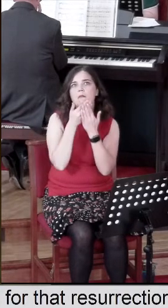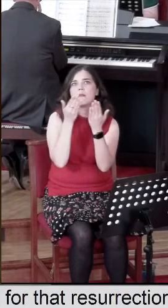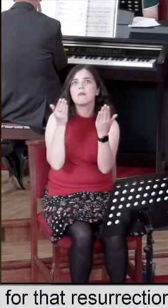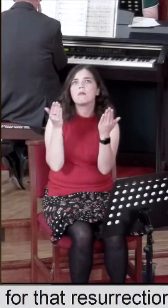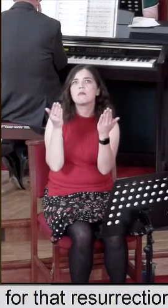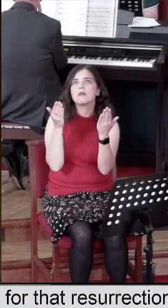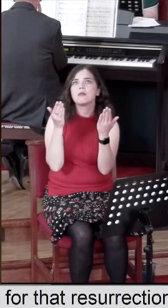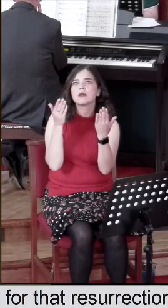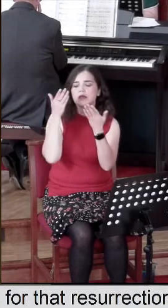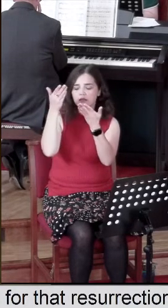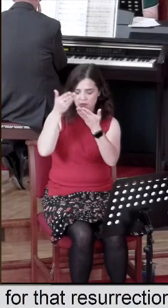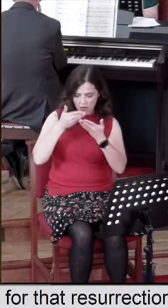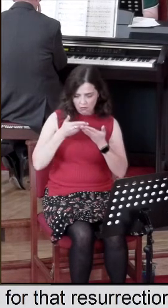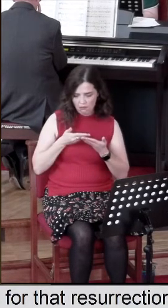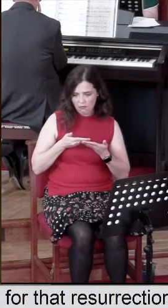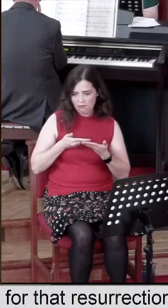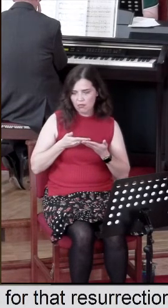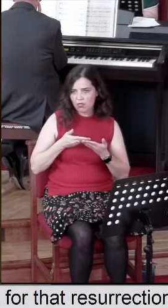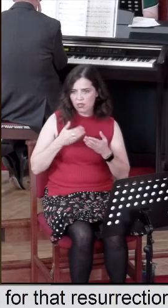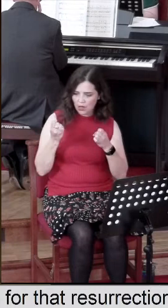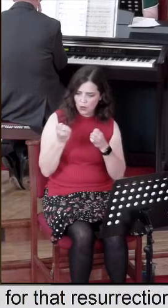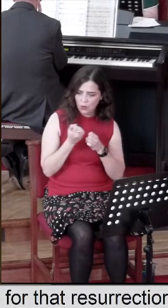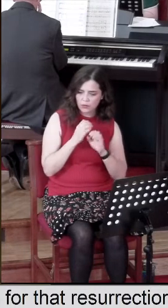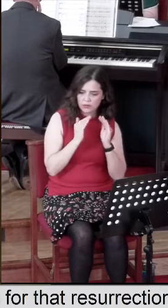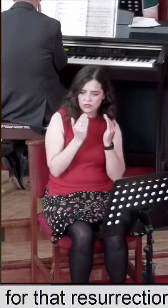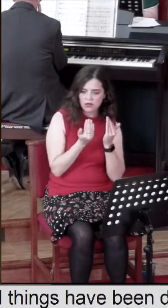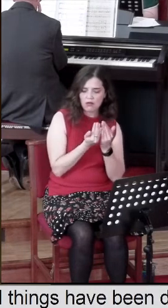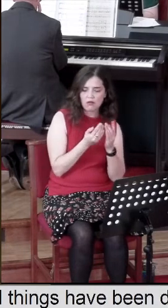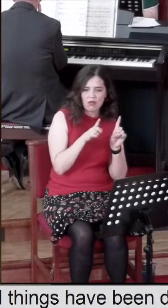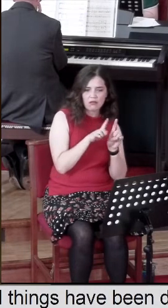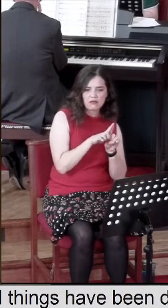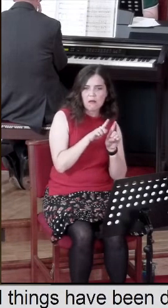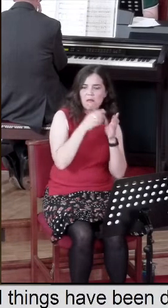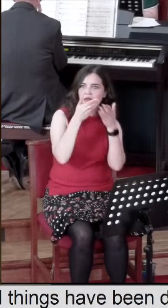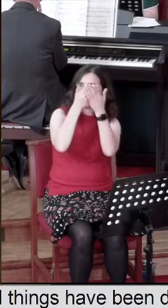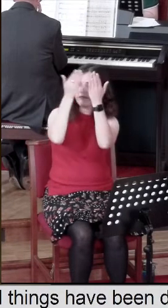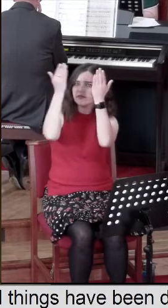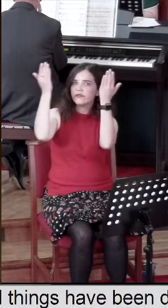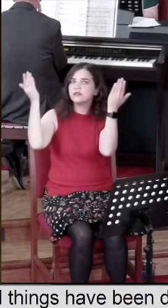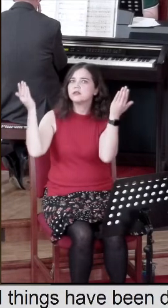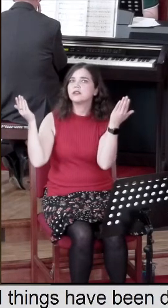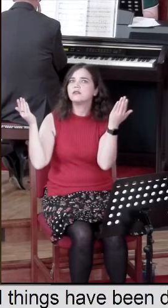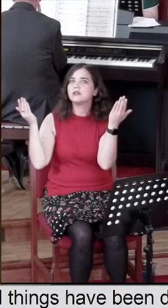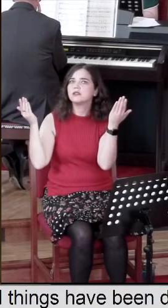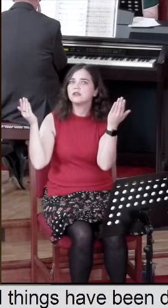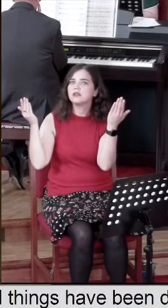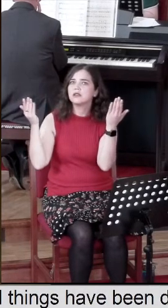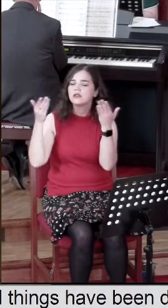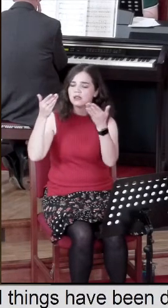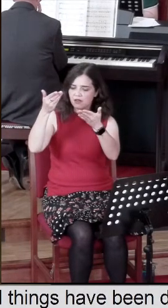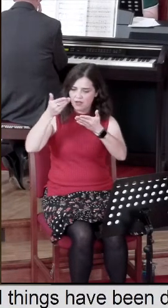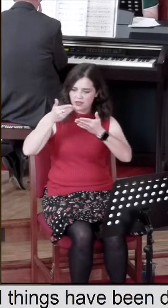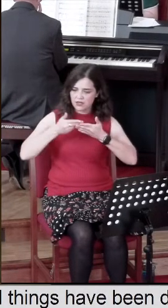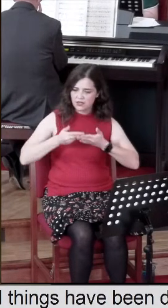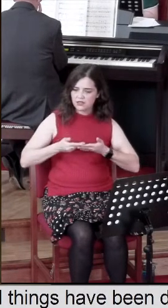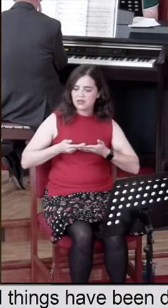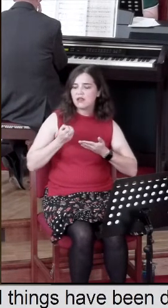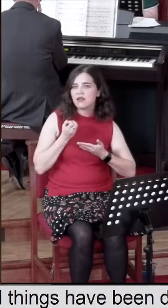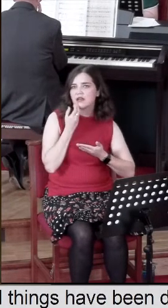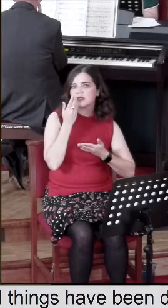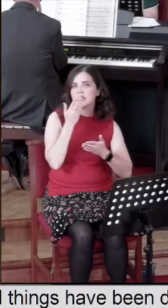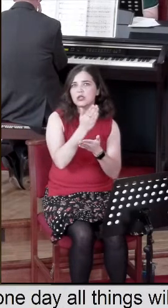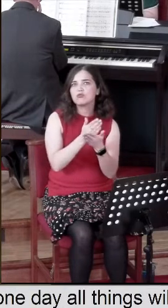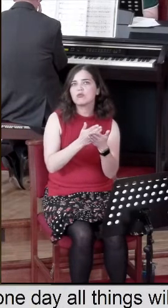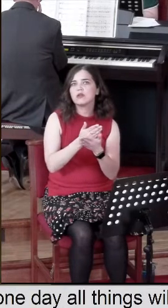name. Thy kingdom come, thy will be done on earth as it is in heaven. Give us this